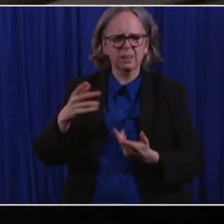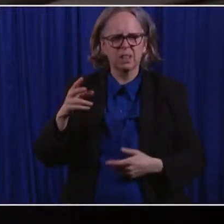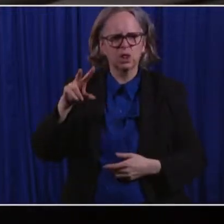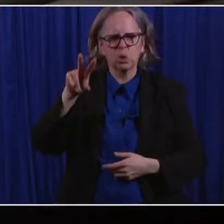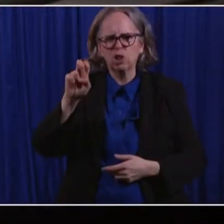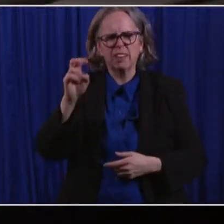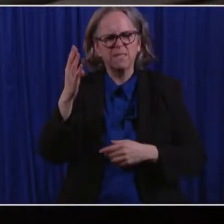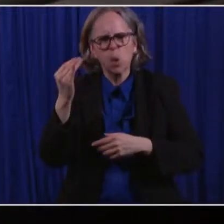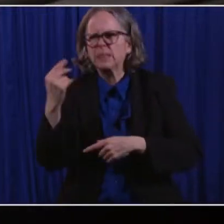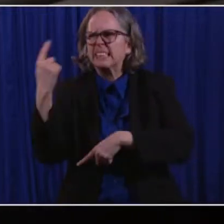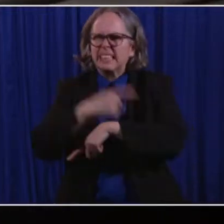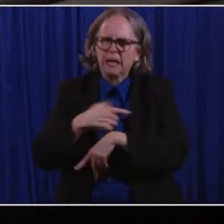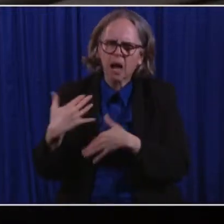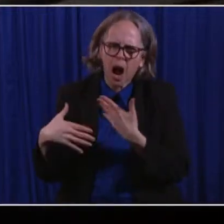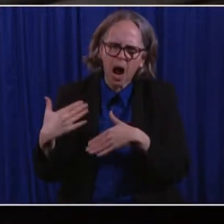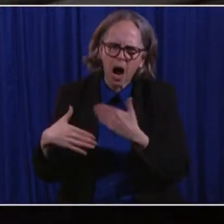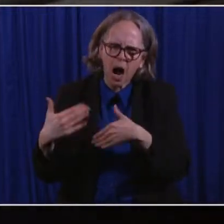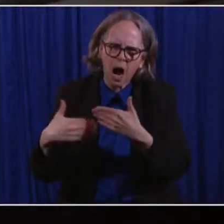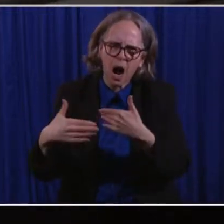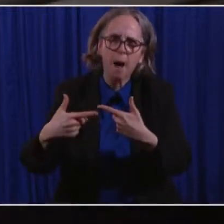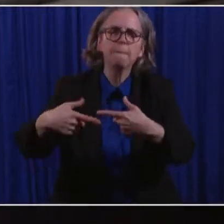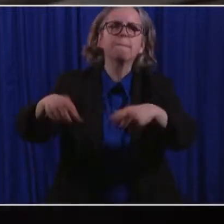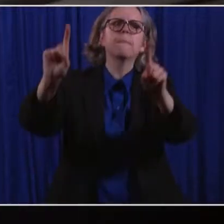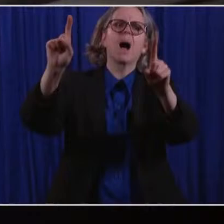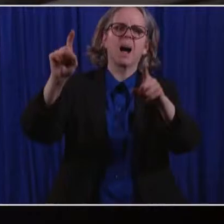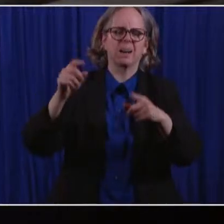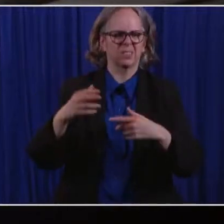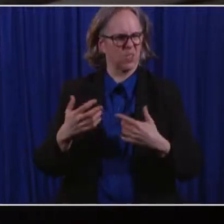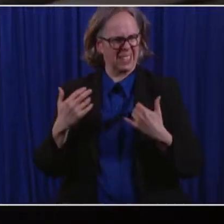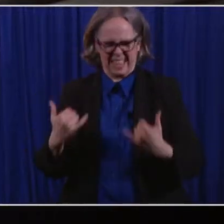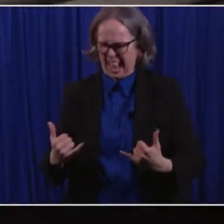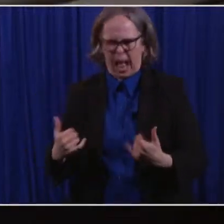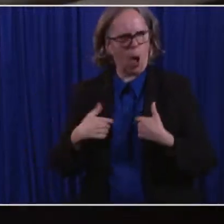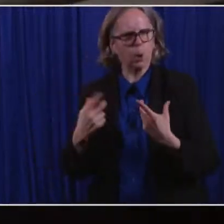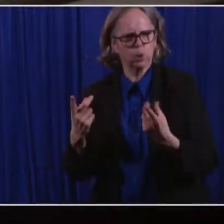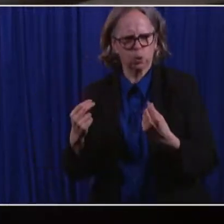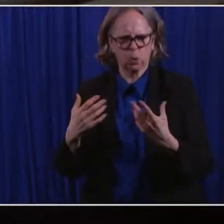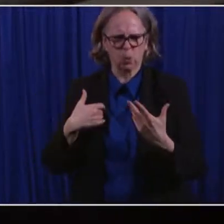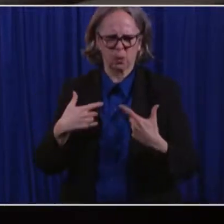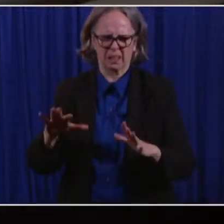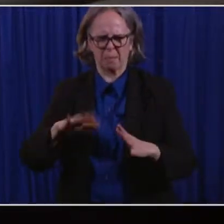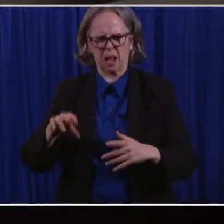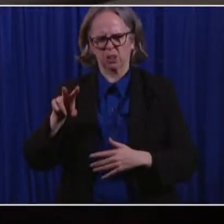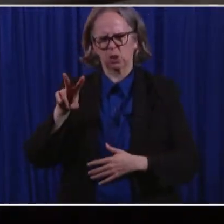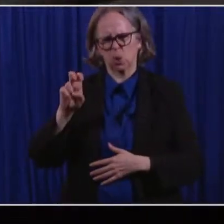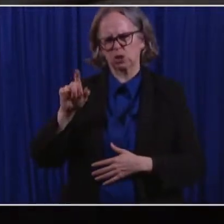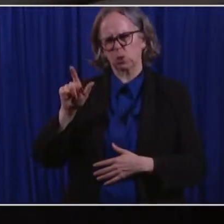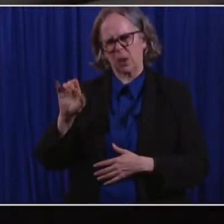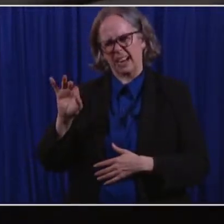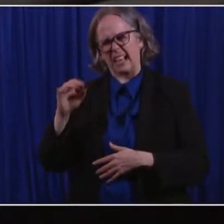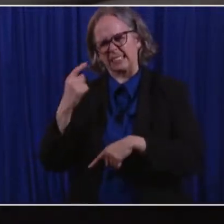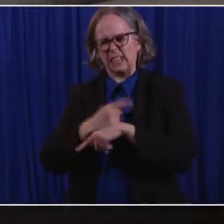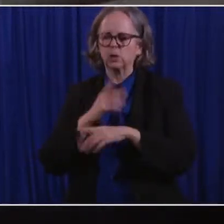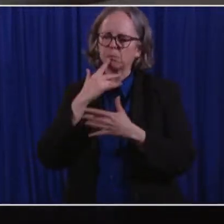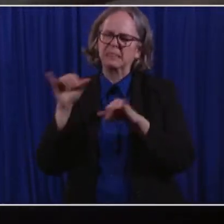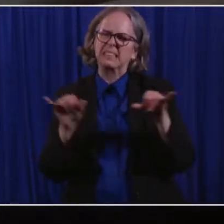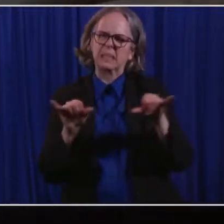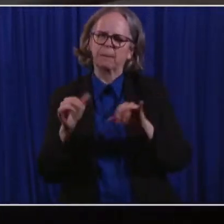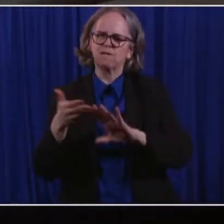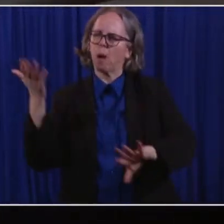that general election. This one is 229 days. So sort of right in line with what we've seen on those